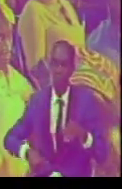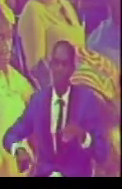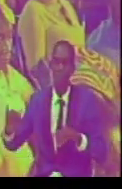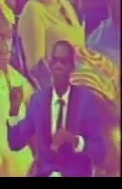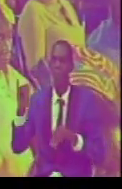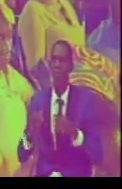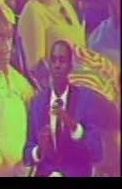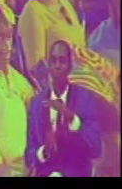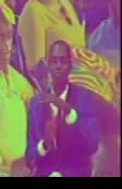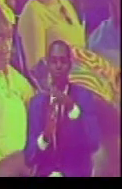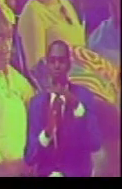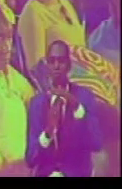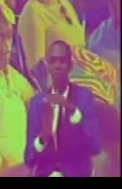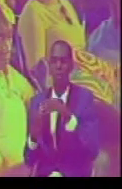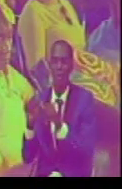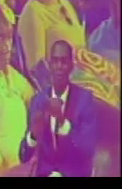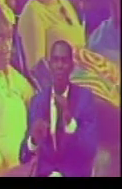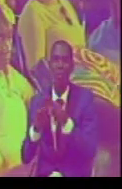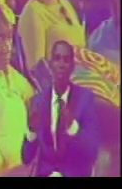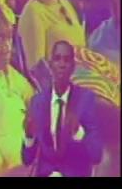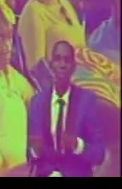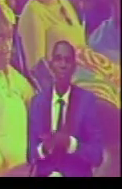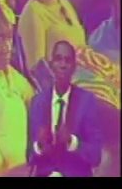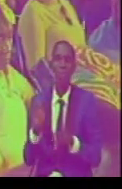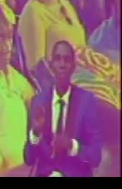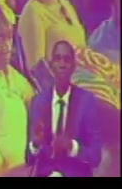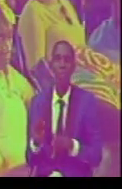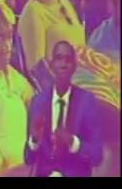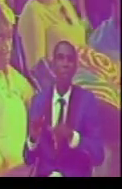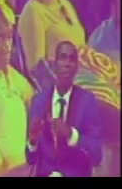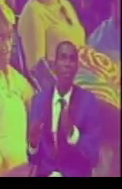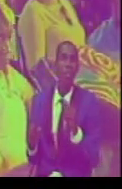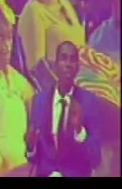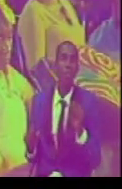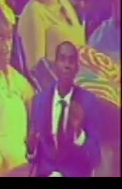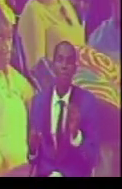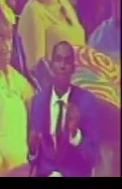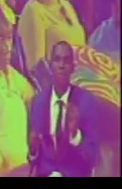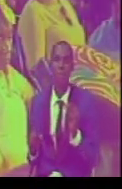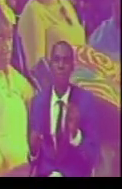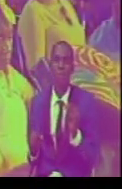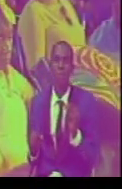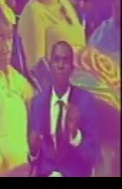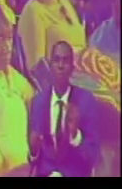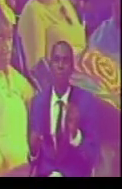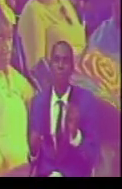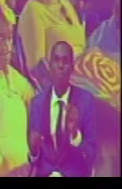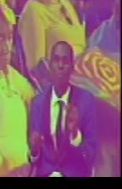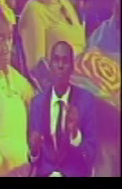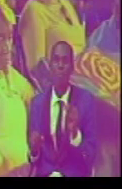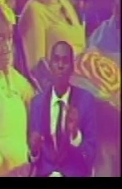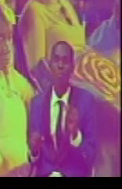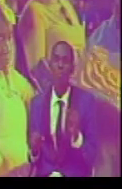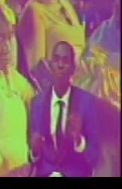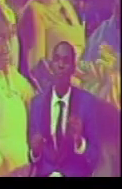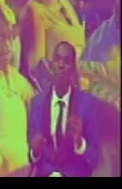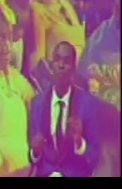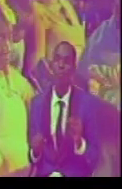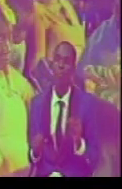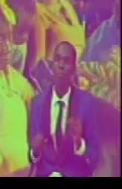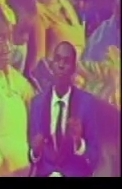of blessing still falling from places to places. And this one is coming